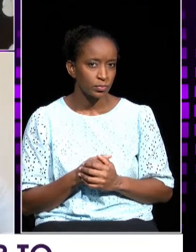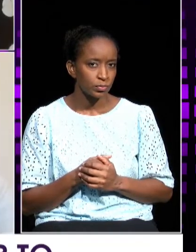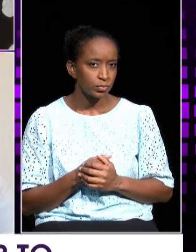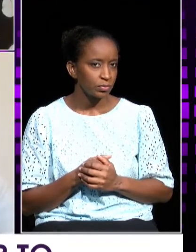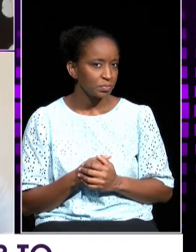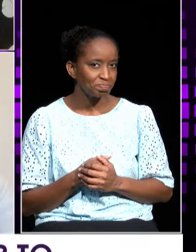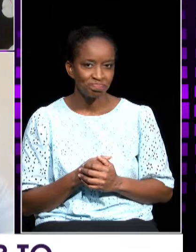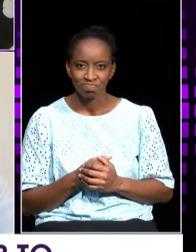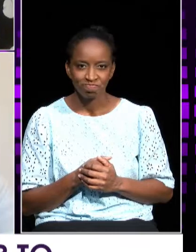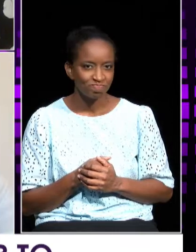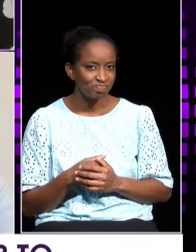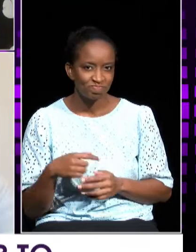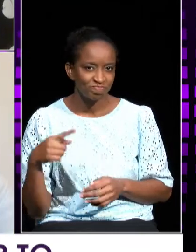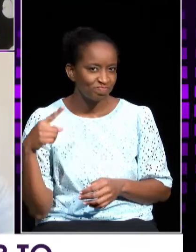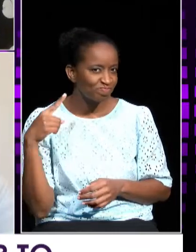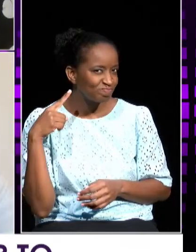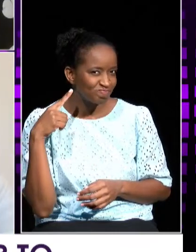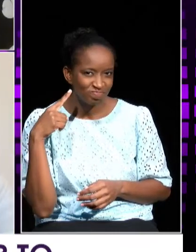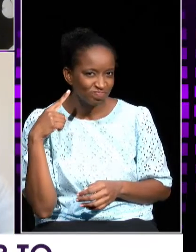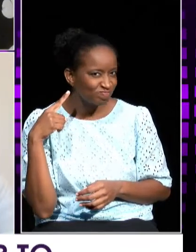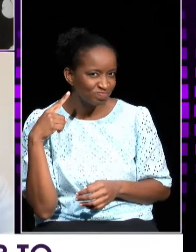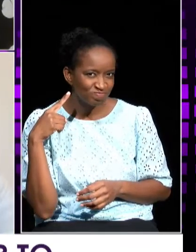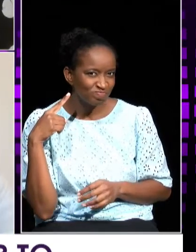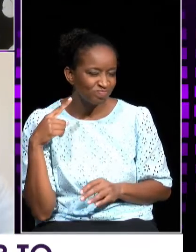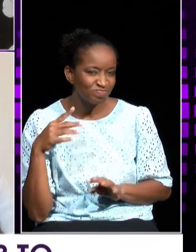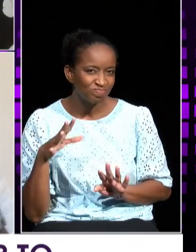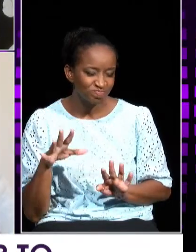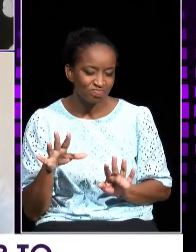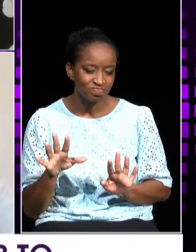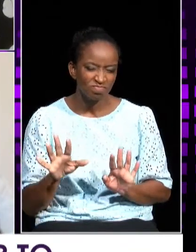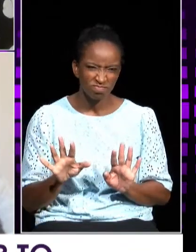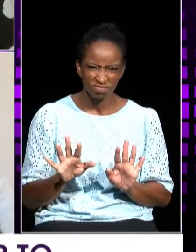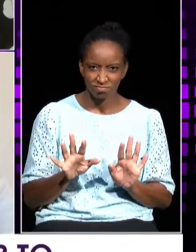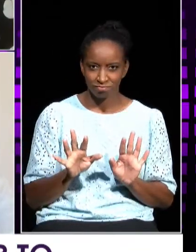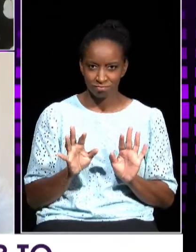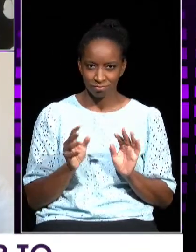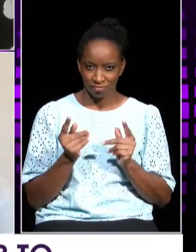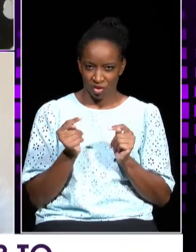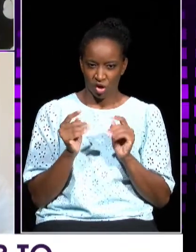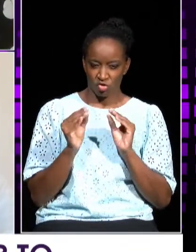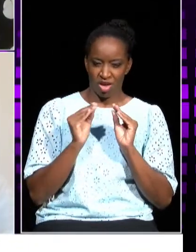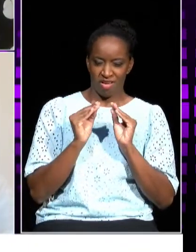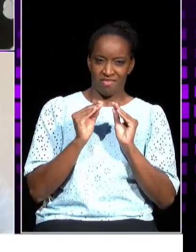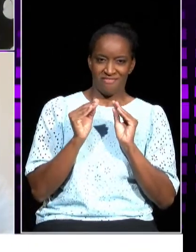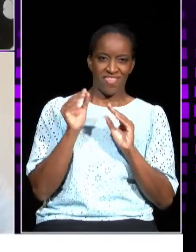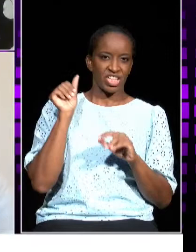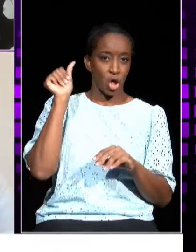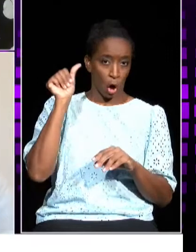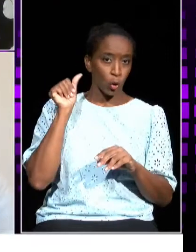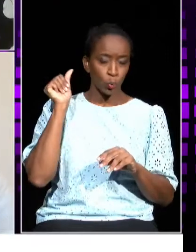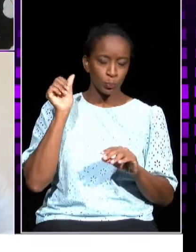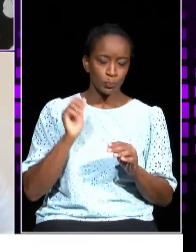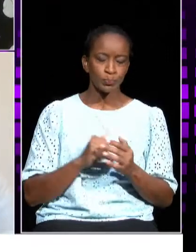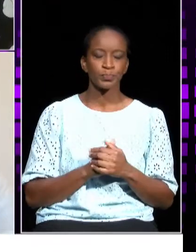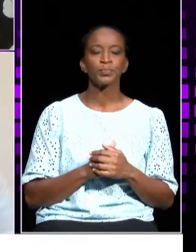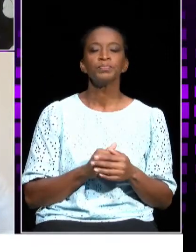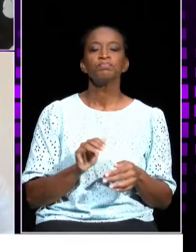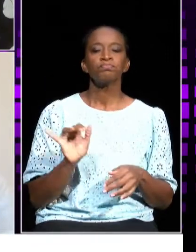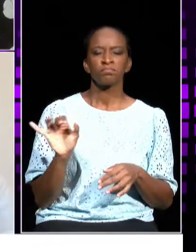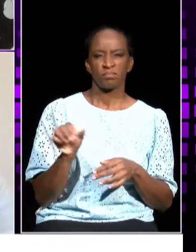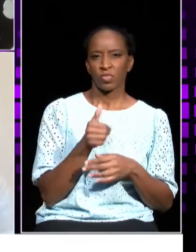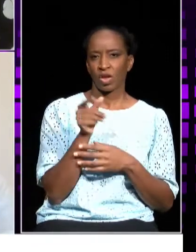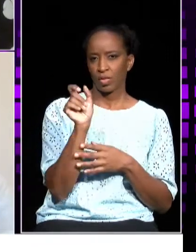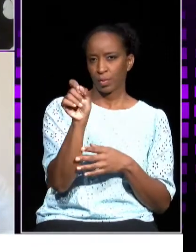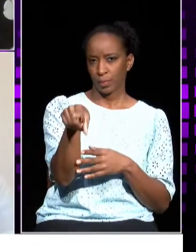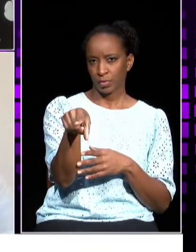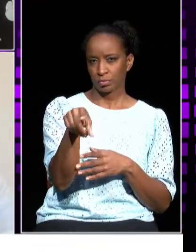Still not hearing you, but while we take a moment for you to sort out the audio there, Shawn, just on the same point, because I know you've had some experience dealing